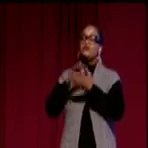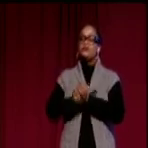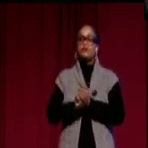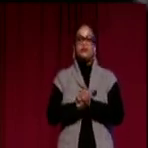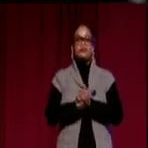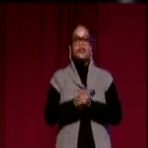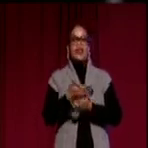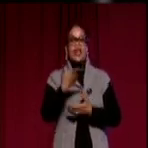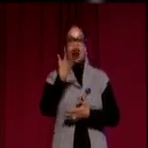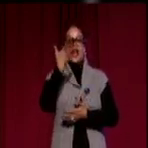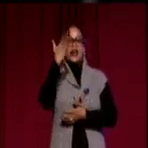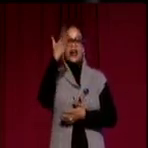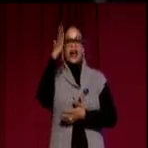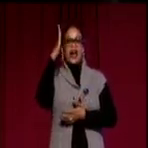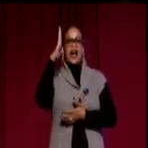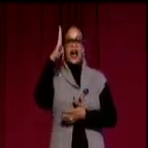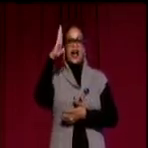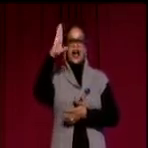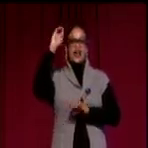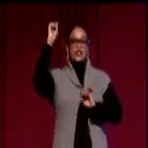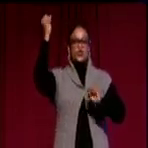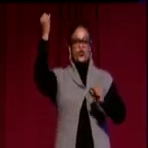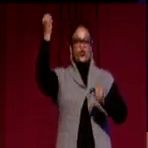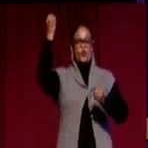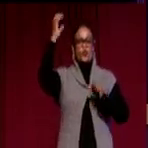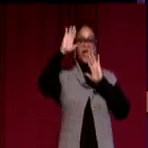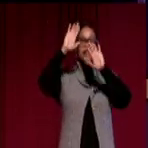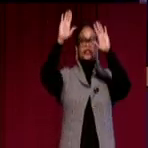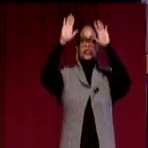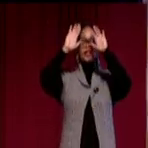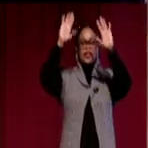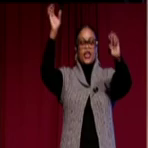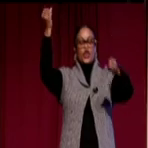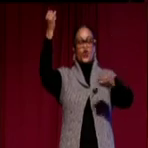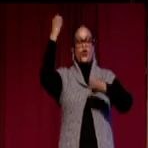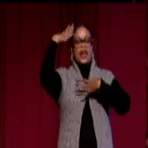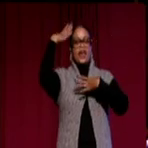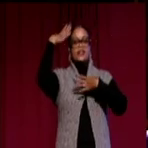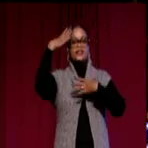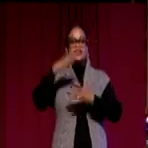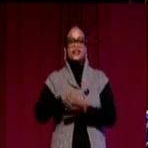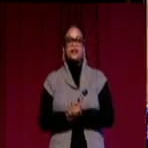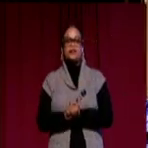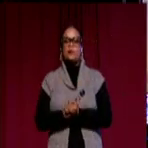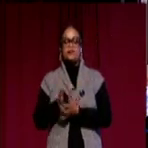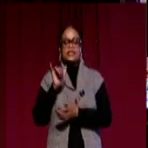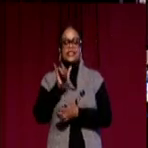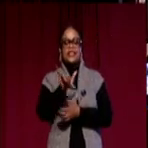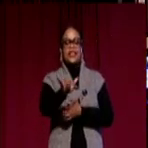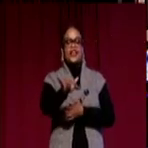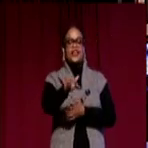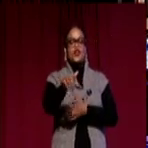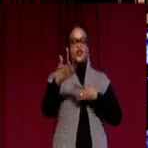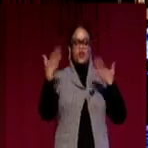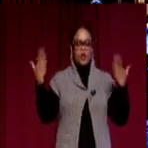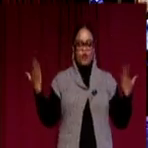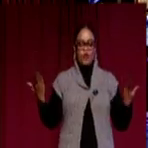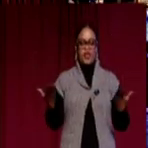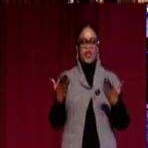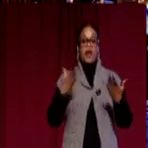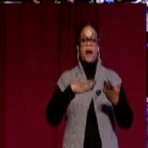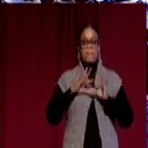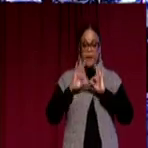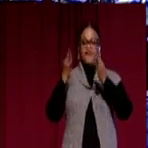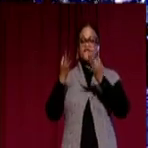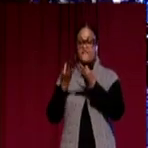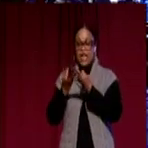God's amazing grace. God's oh God, grace. I thank you tonight. I'm still here. My family